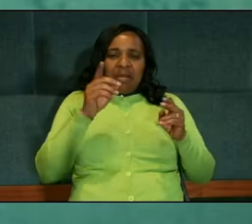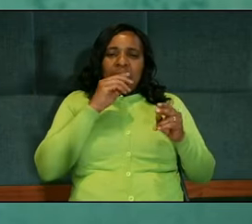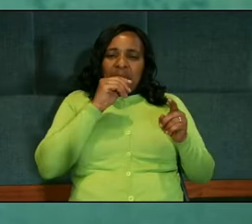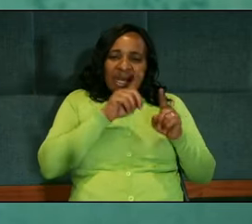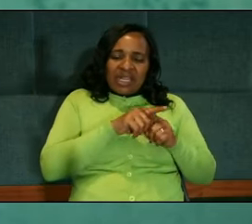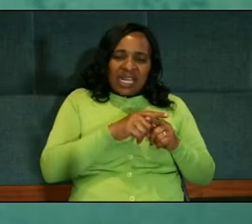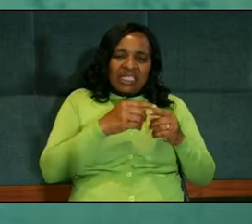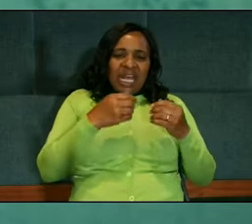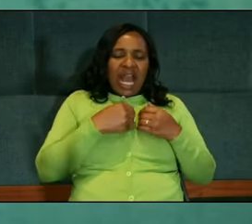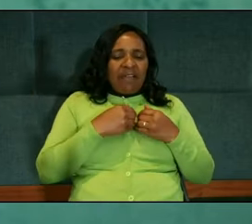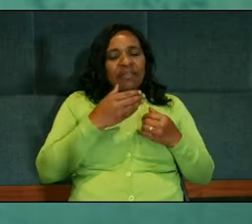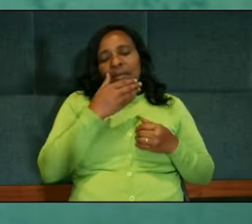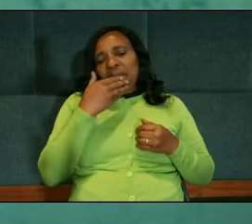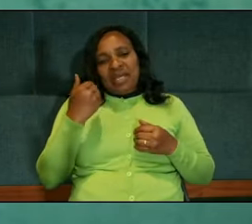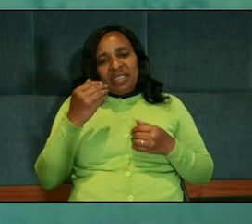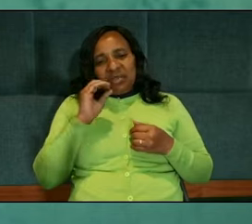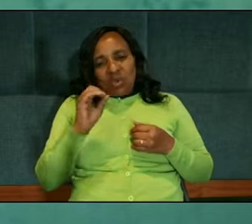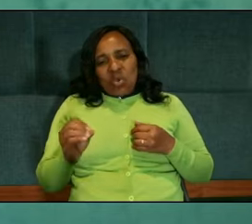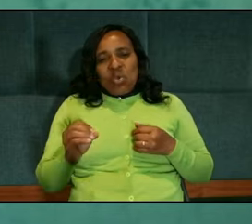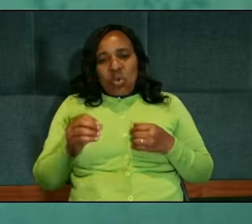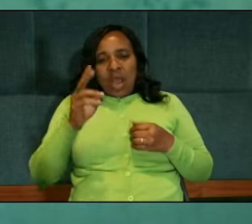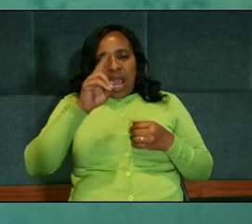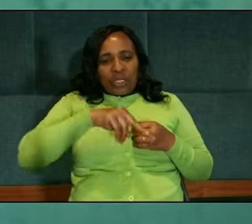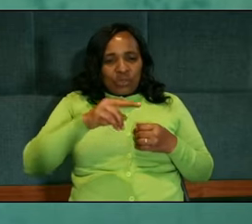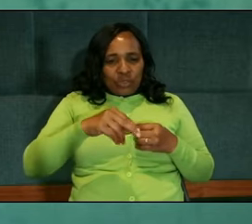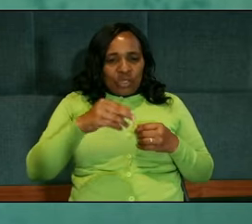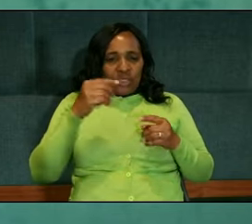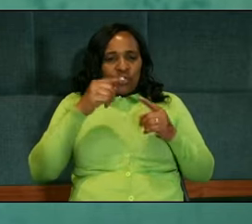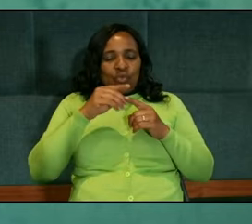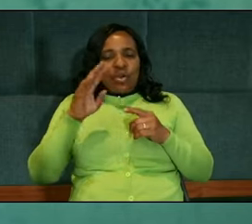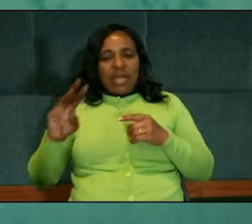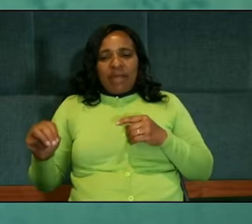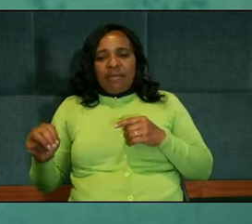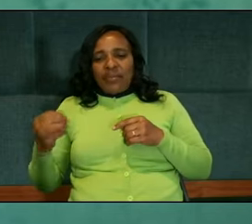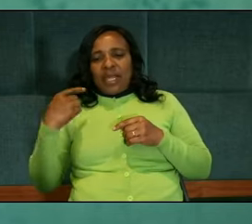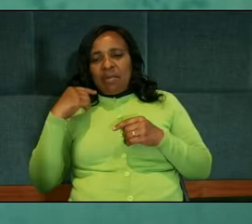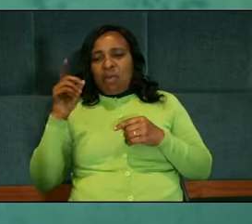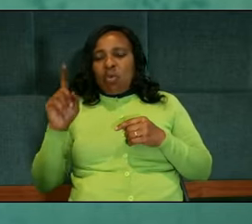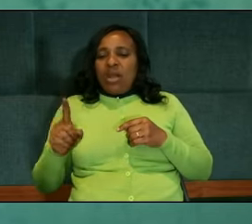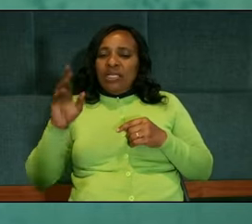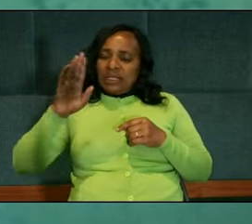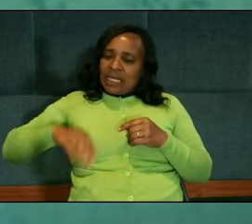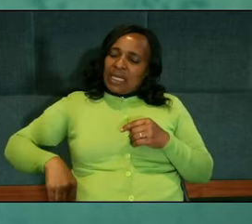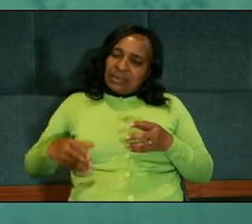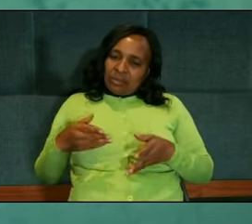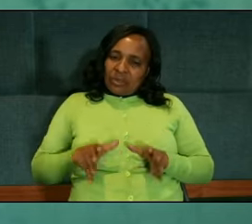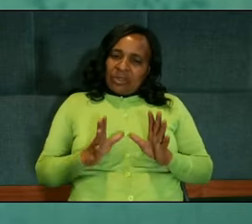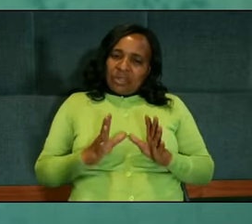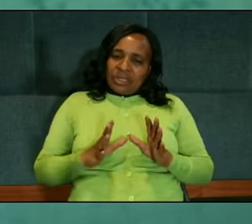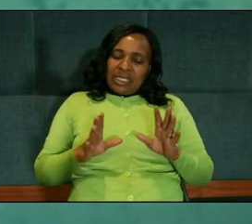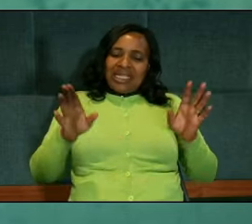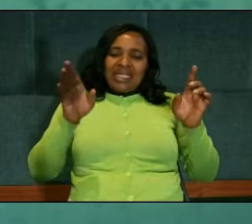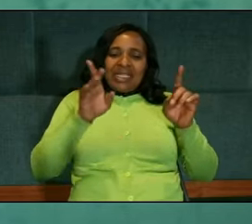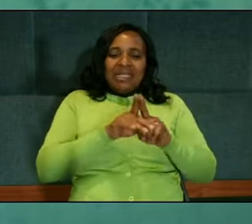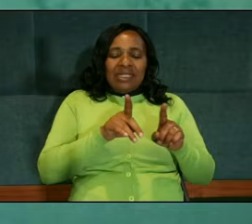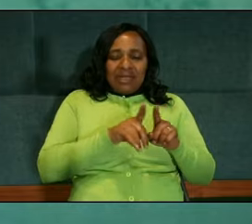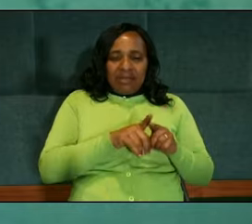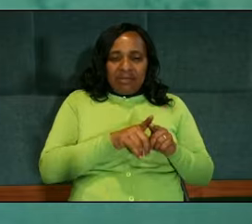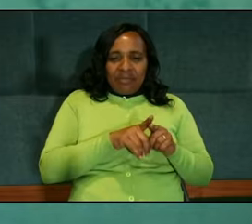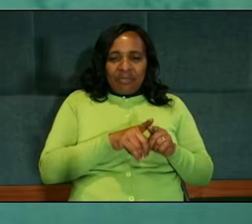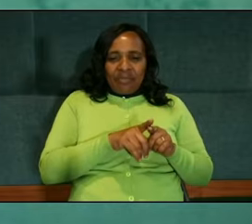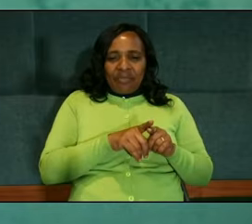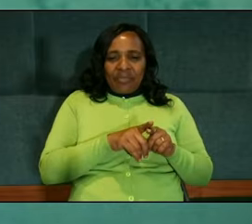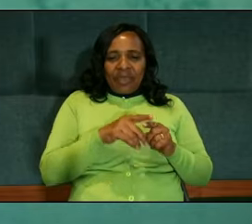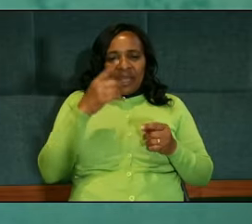brothers didn't have the best attitude towards him. And that is because, number one, he was the last born. And also he was, it